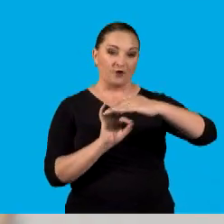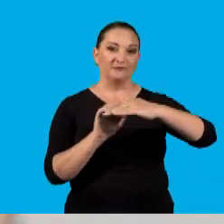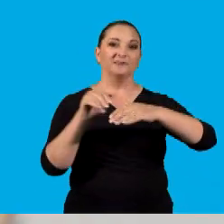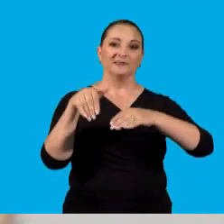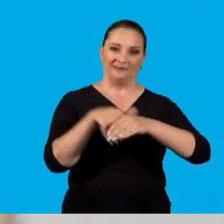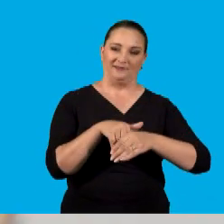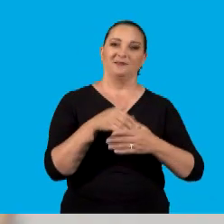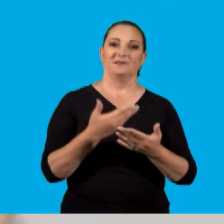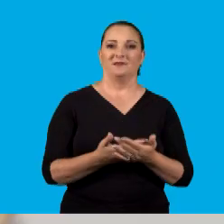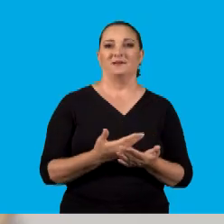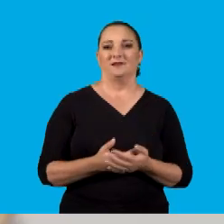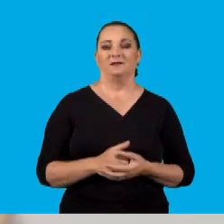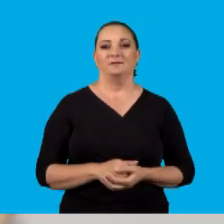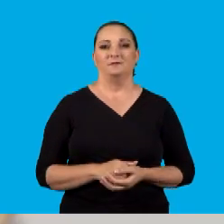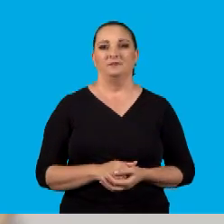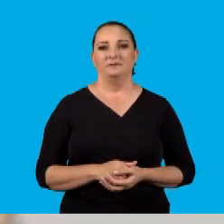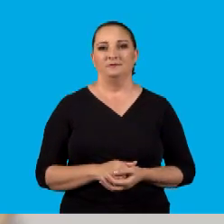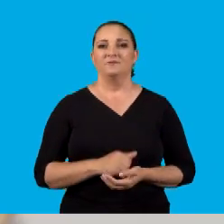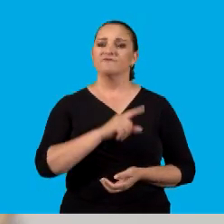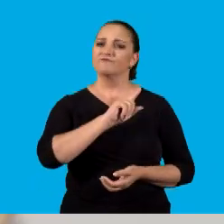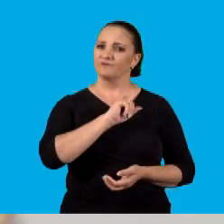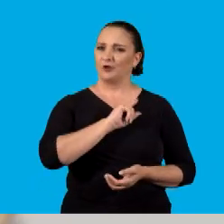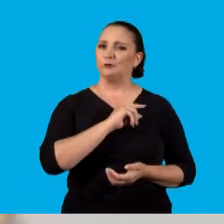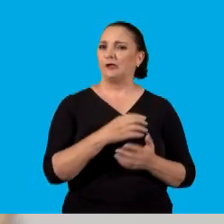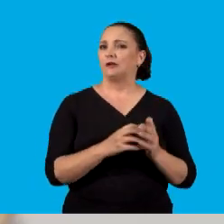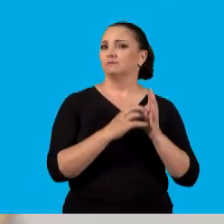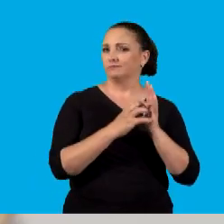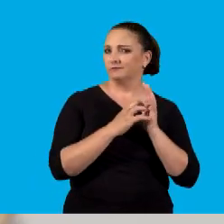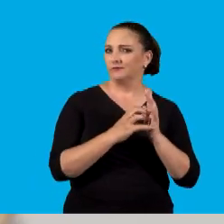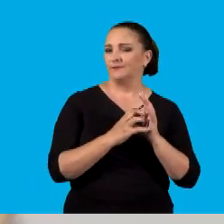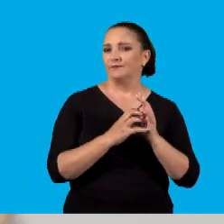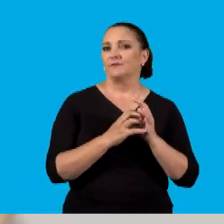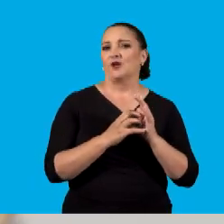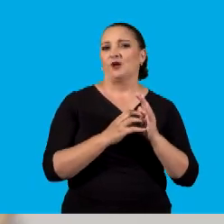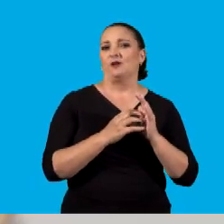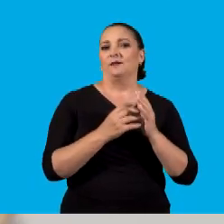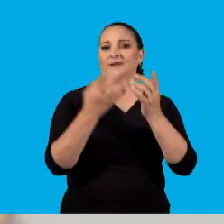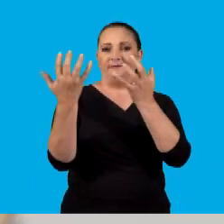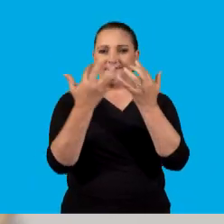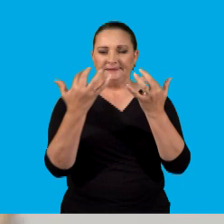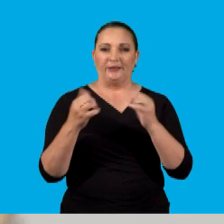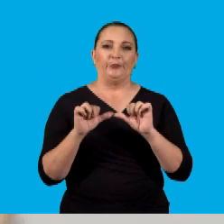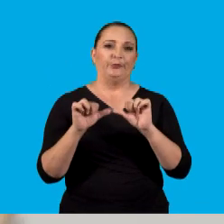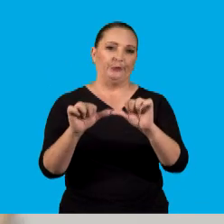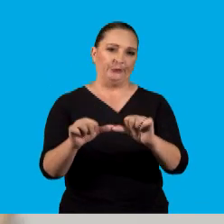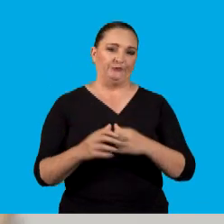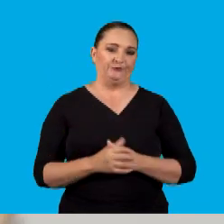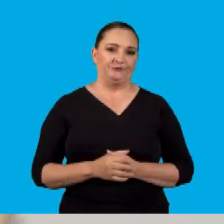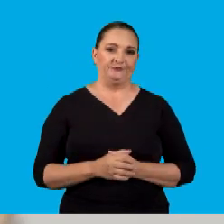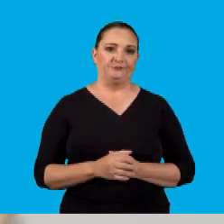fractions, in our quantities. So that is an example of continuous data.